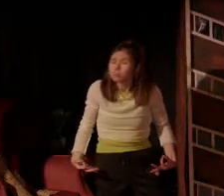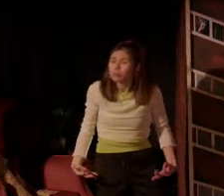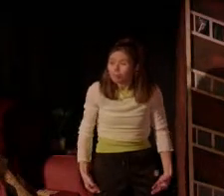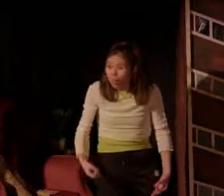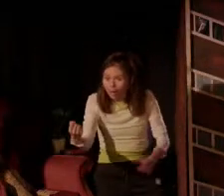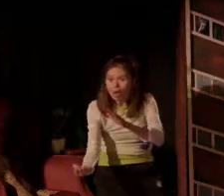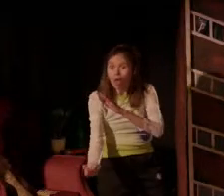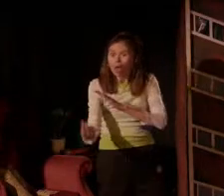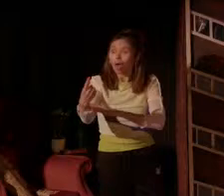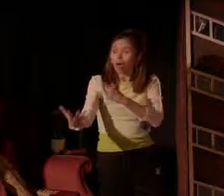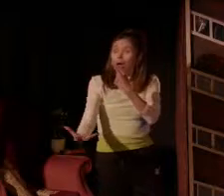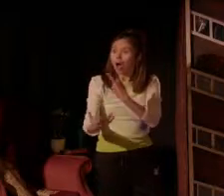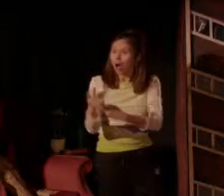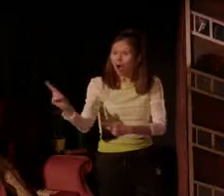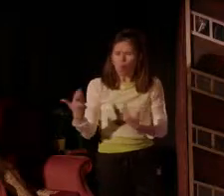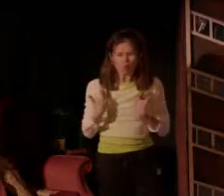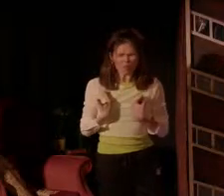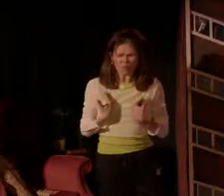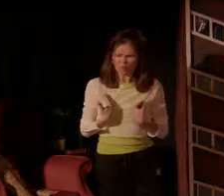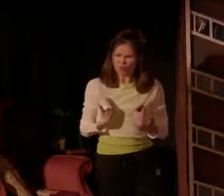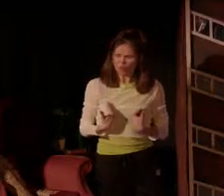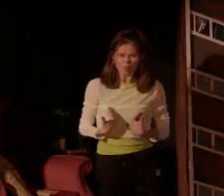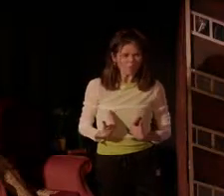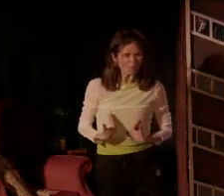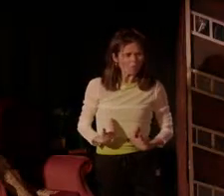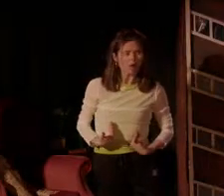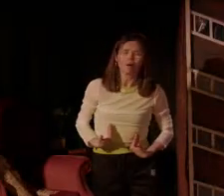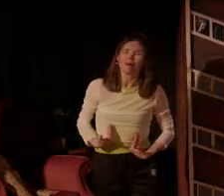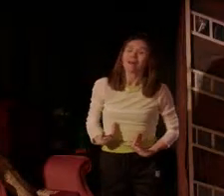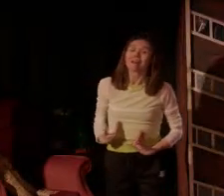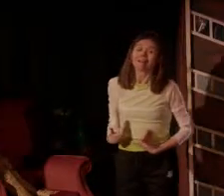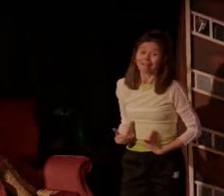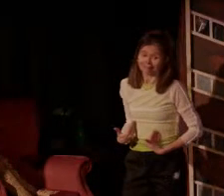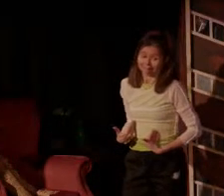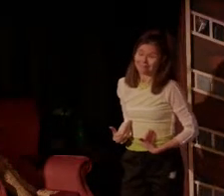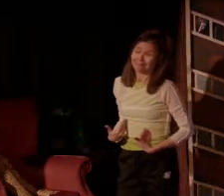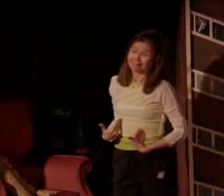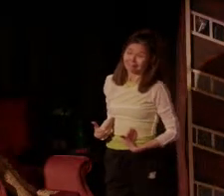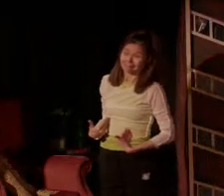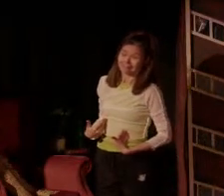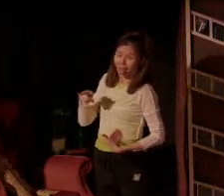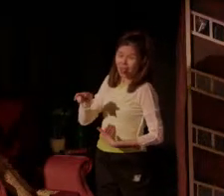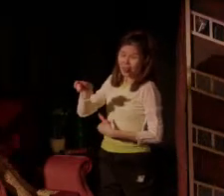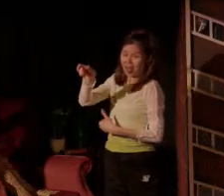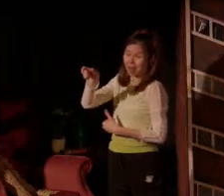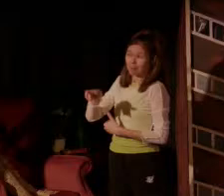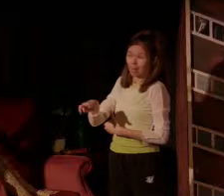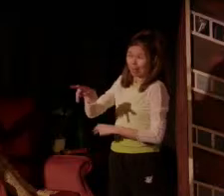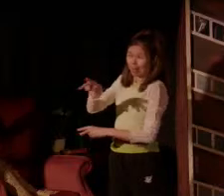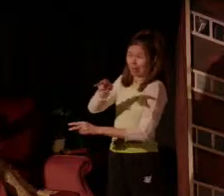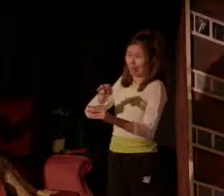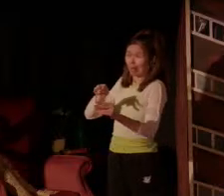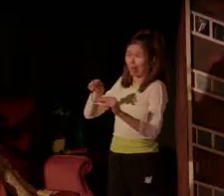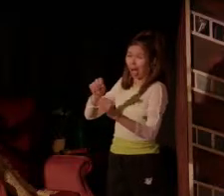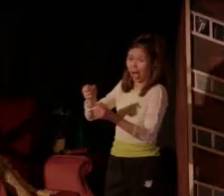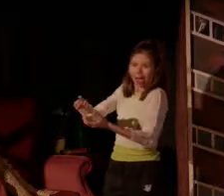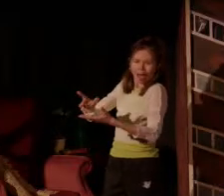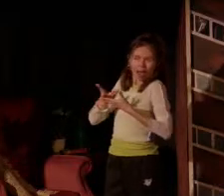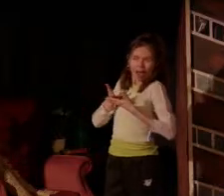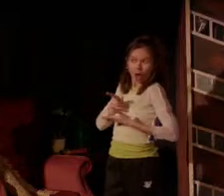into unspeakable wealth. I also have heard of this woman. They say she has a daughter